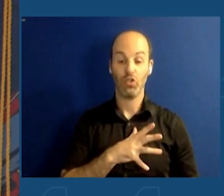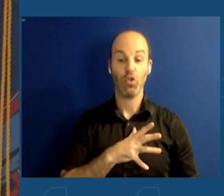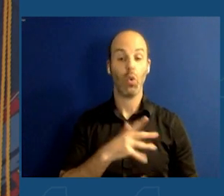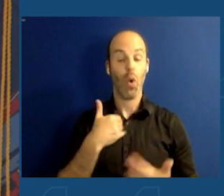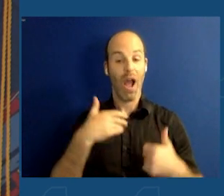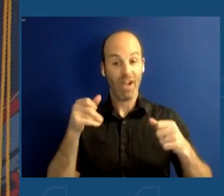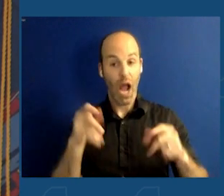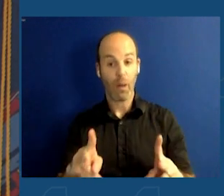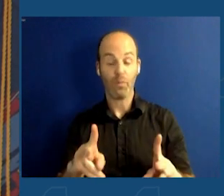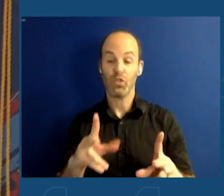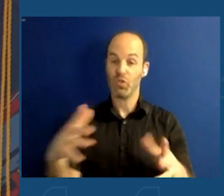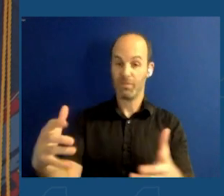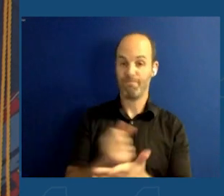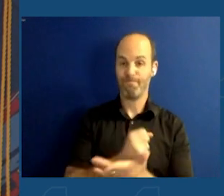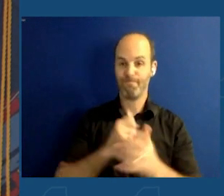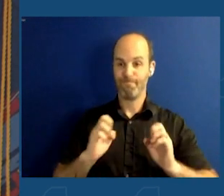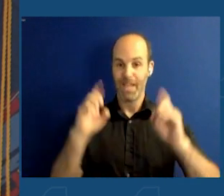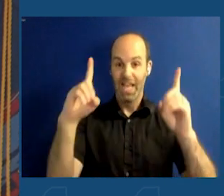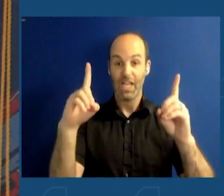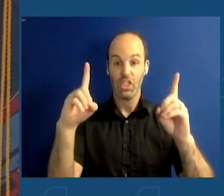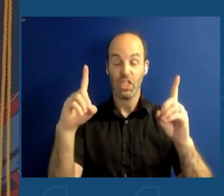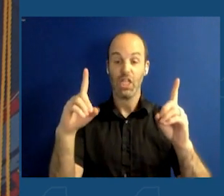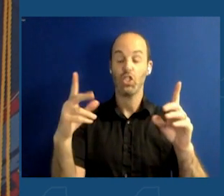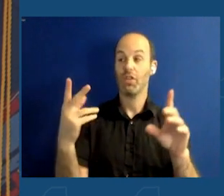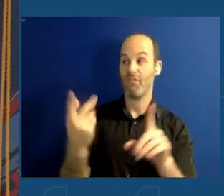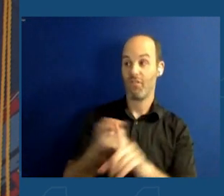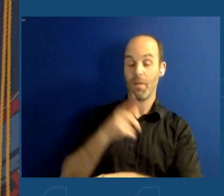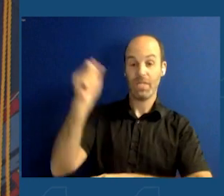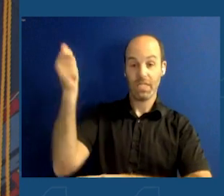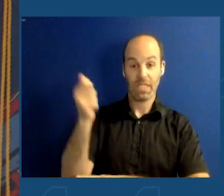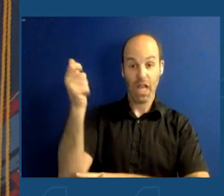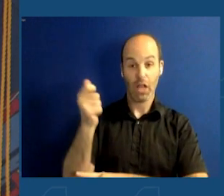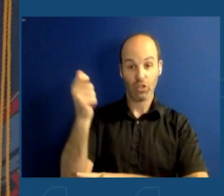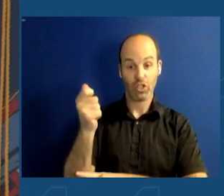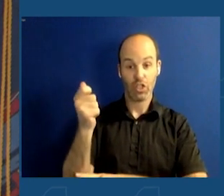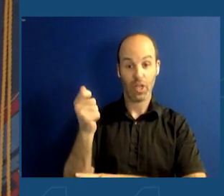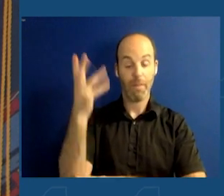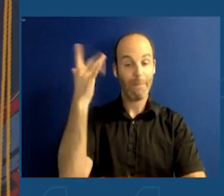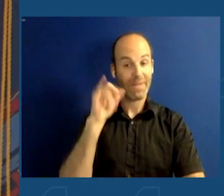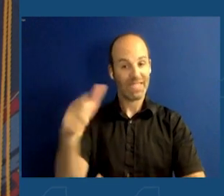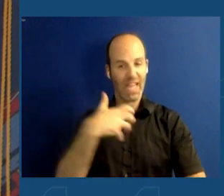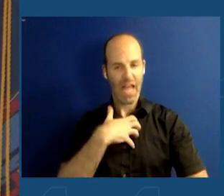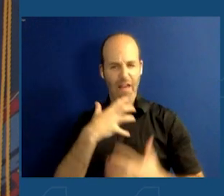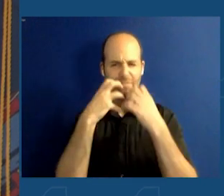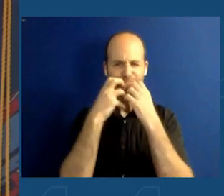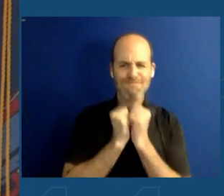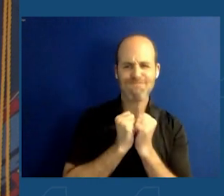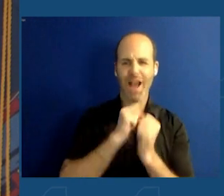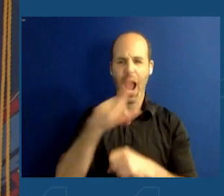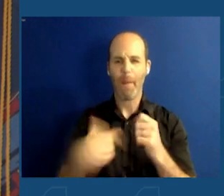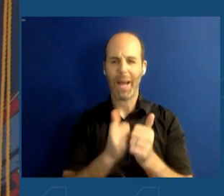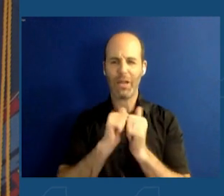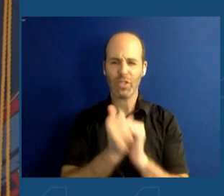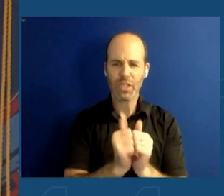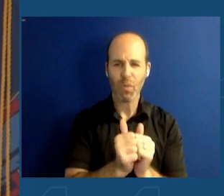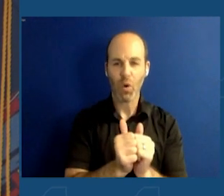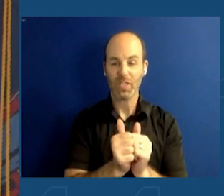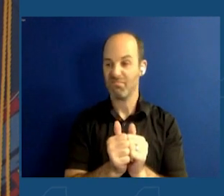receive an education on a scholarship because they have a passion for a sport as well. And before 50 years